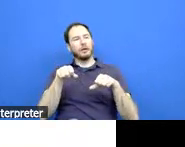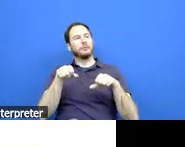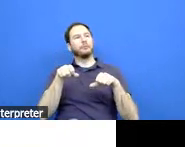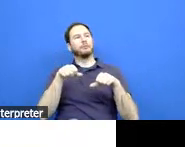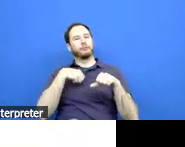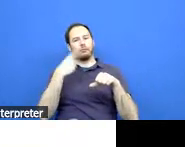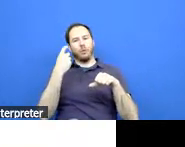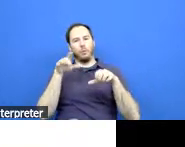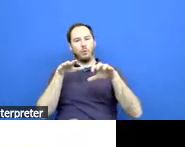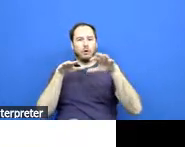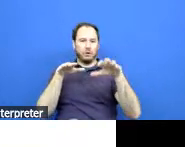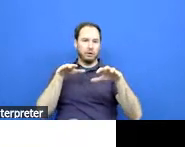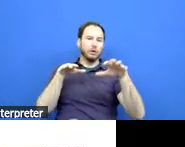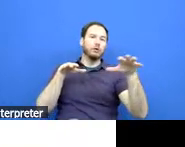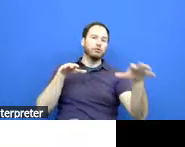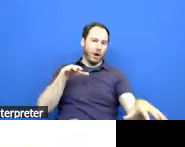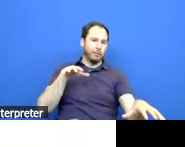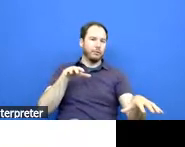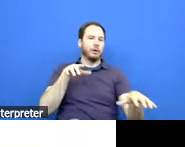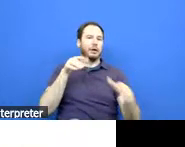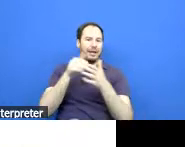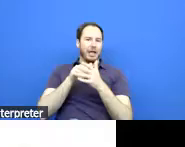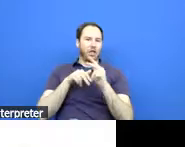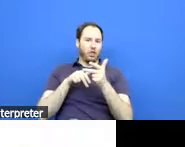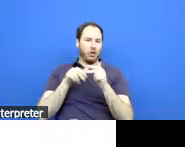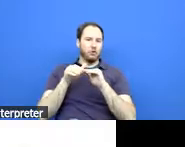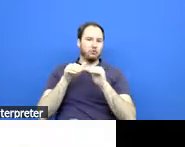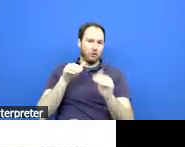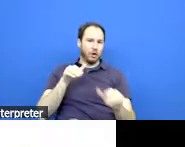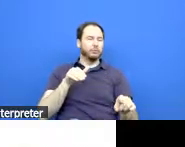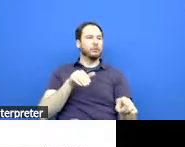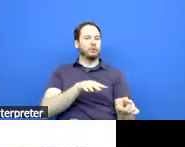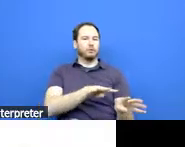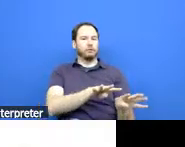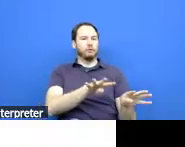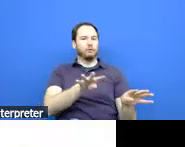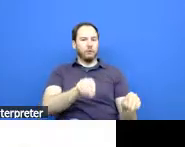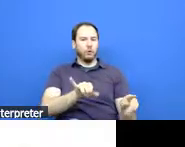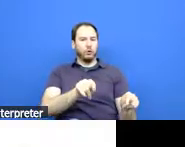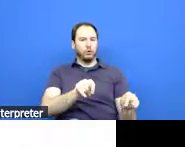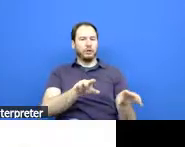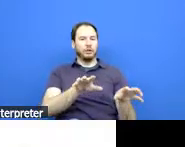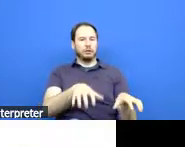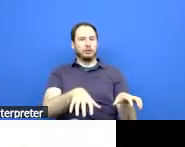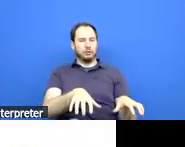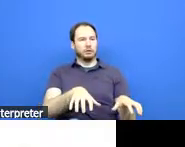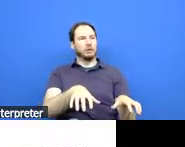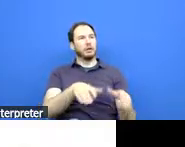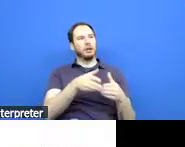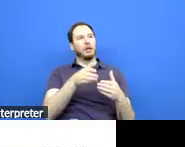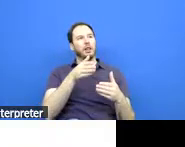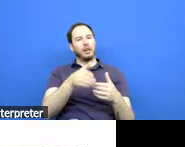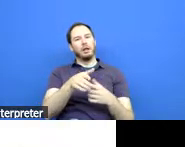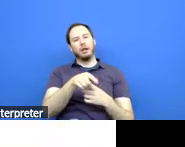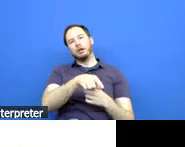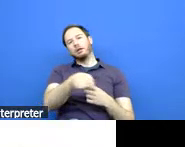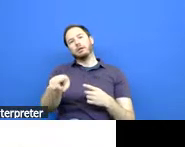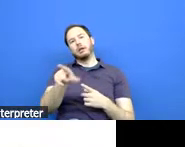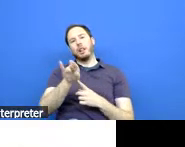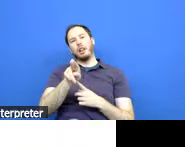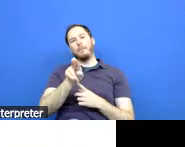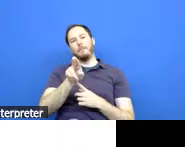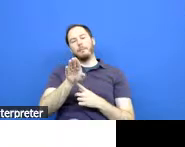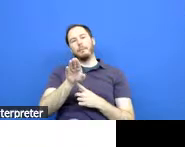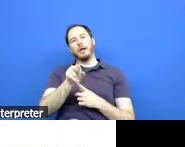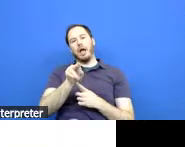drop down for those additional 2 40-unit buildings from there. And then you get to the clubhouse of the site,